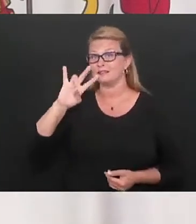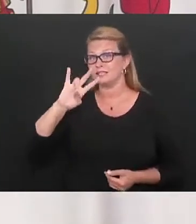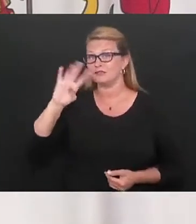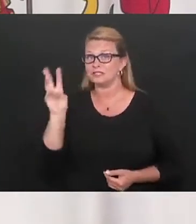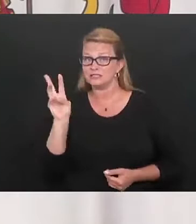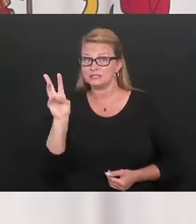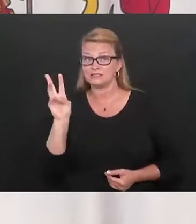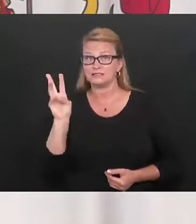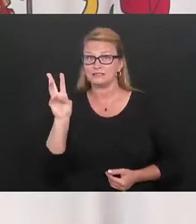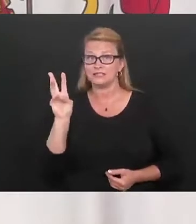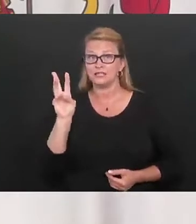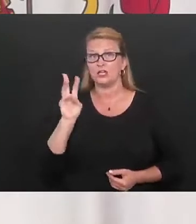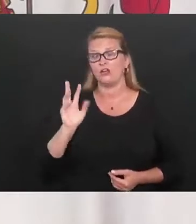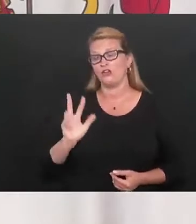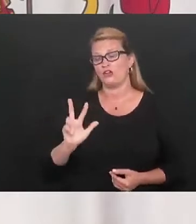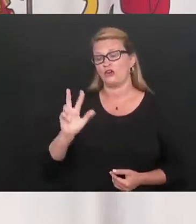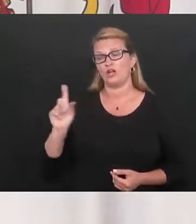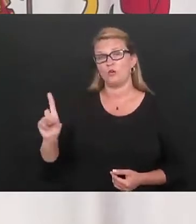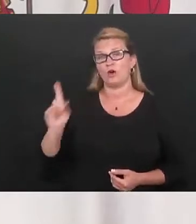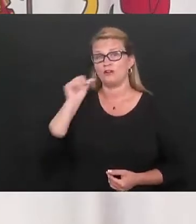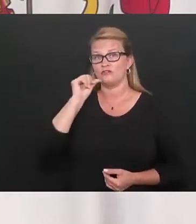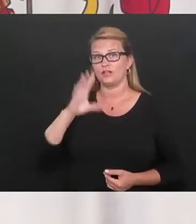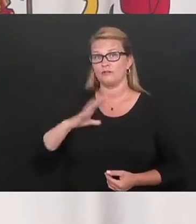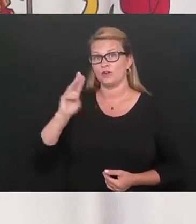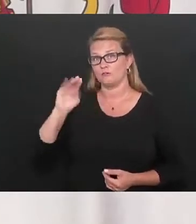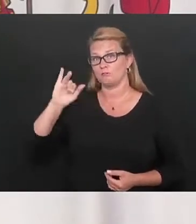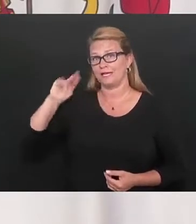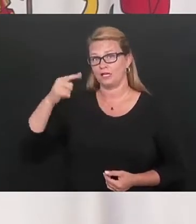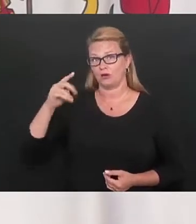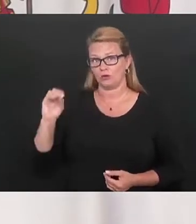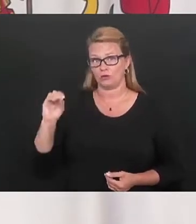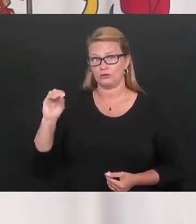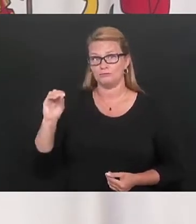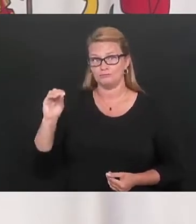2,876th death is a 31-year-old female from Mingo County.